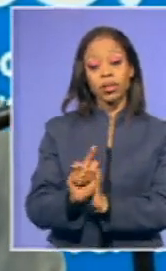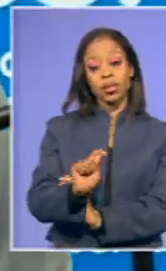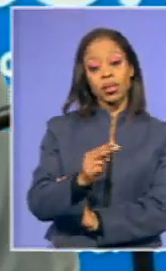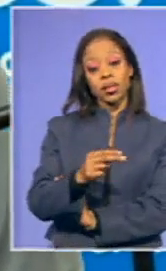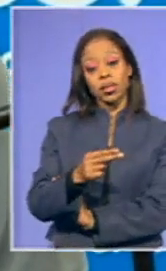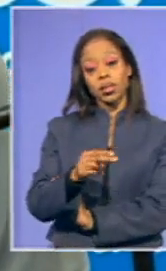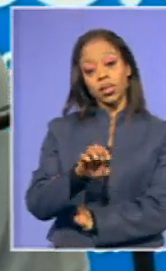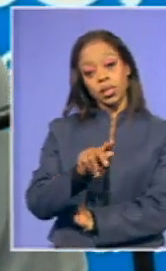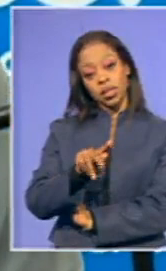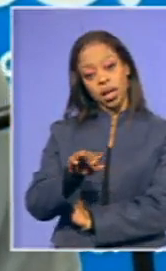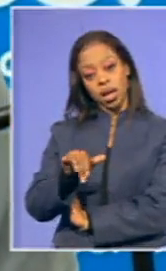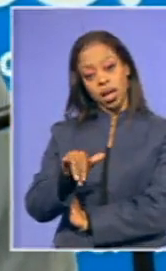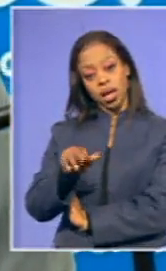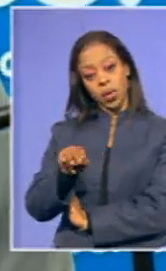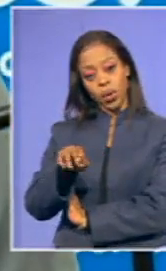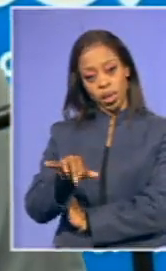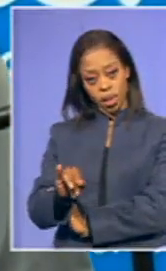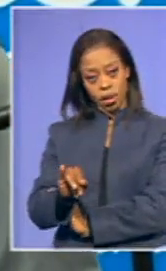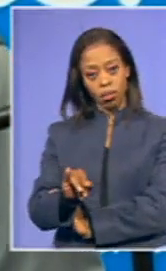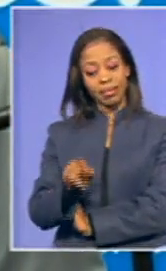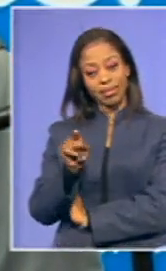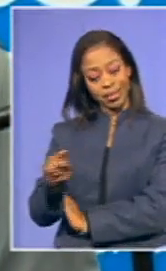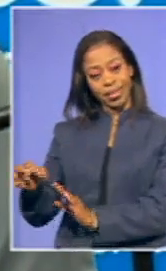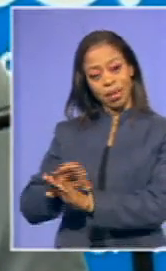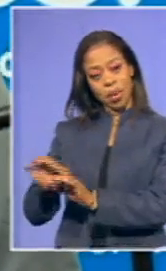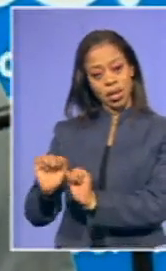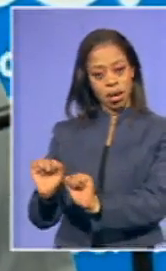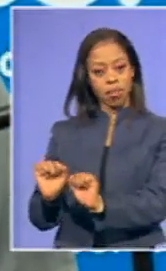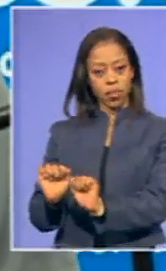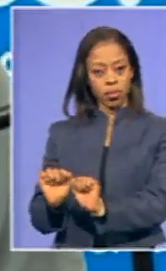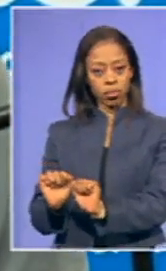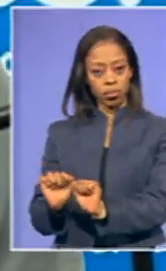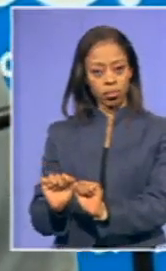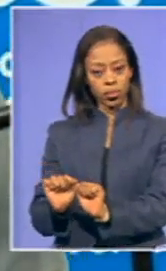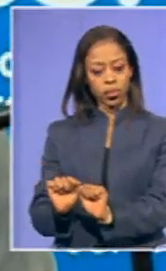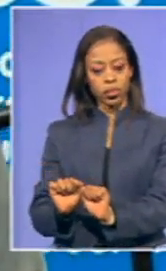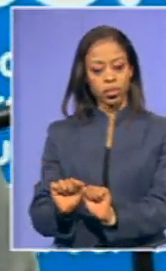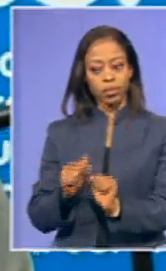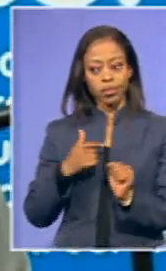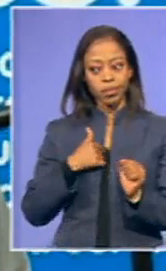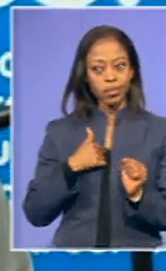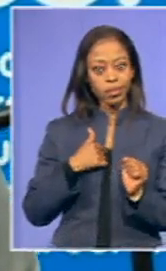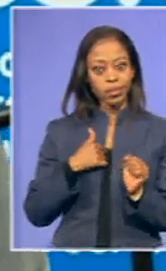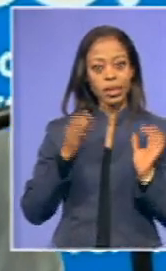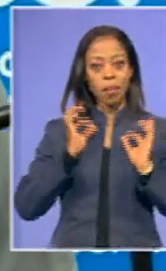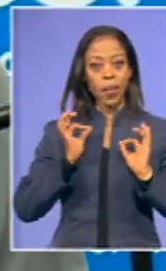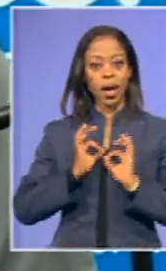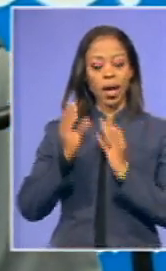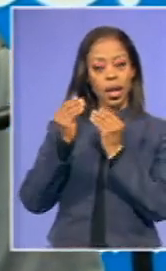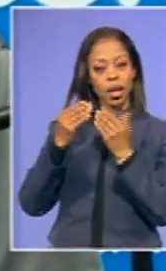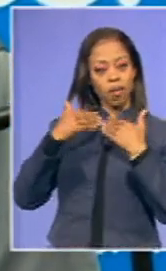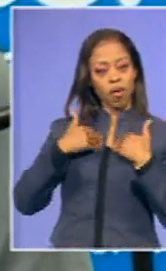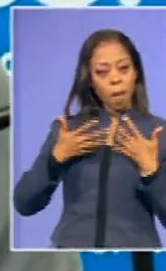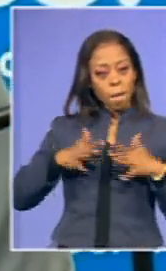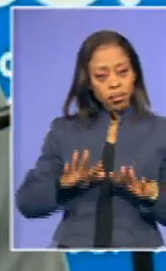actual plan of rationing is a plan of eThekwini. I would or maybe restrict myself to what the mayor has communicated, because